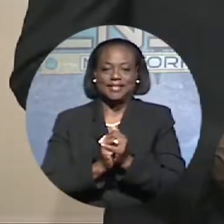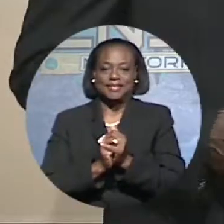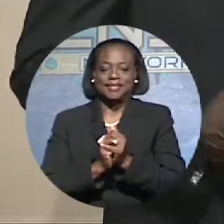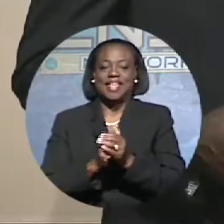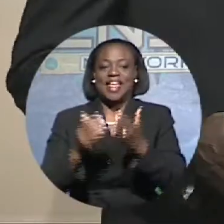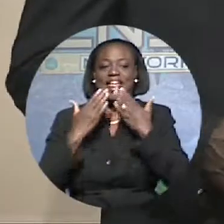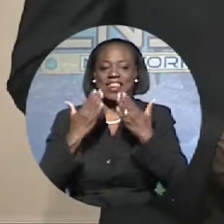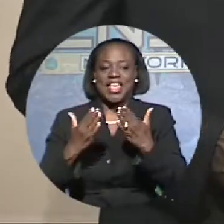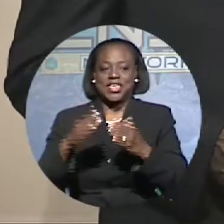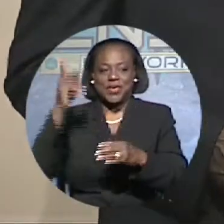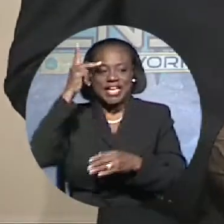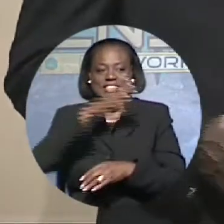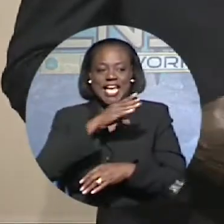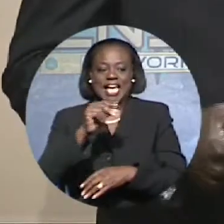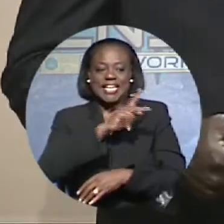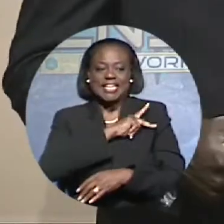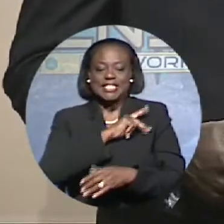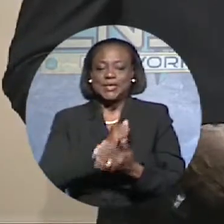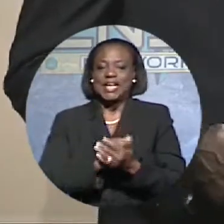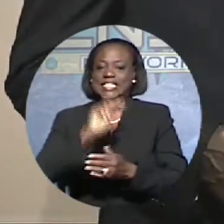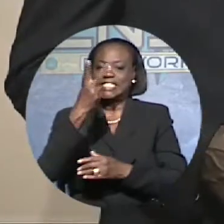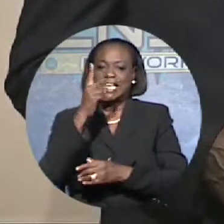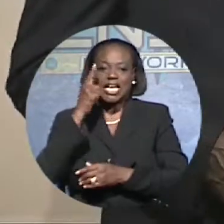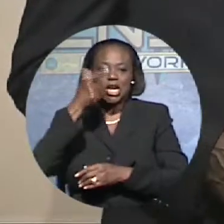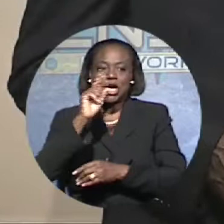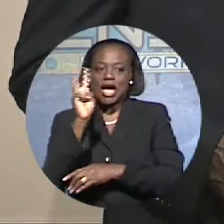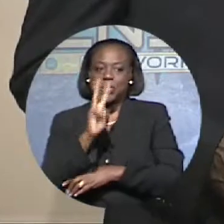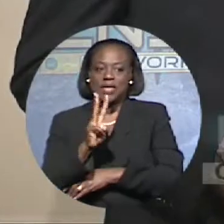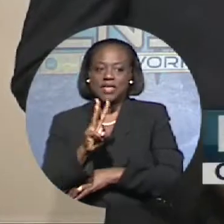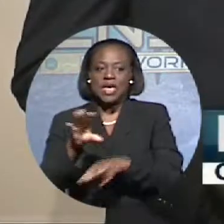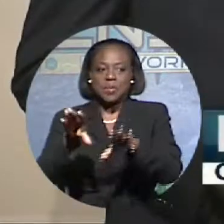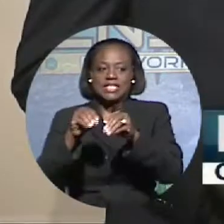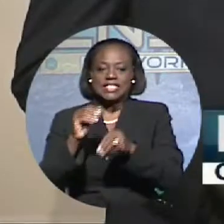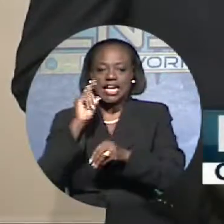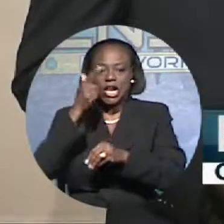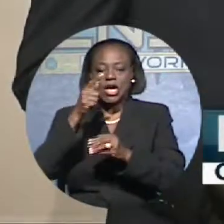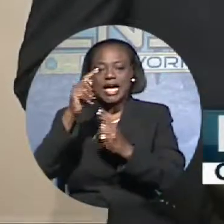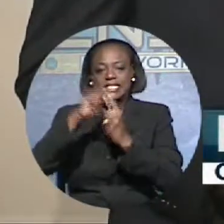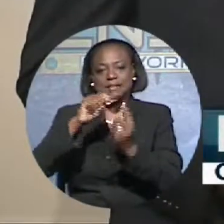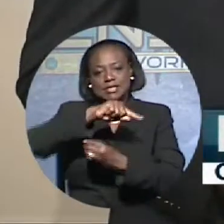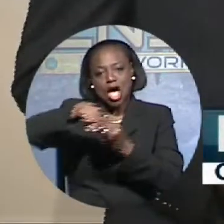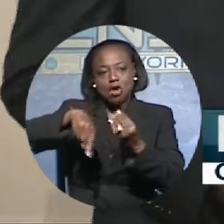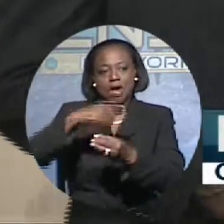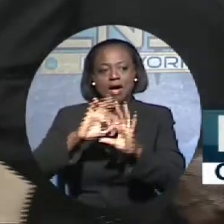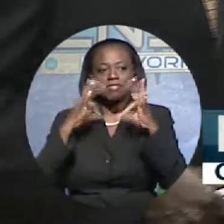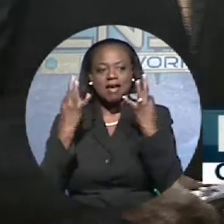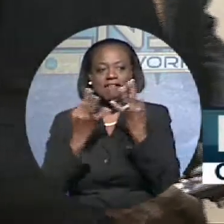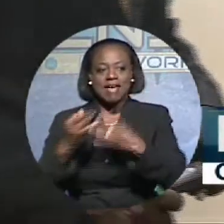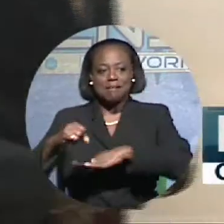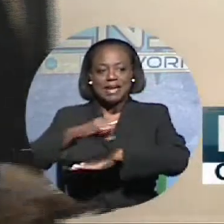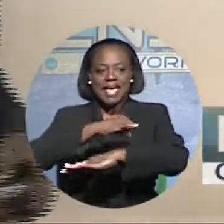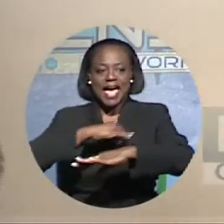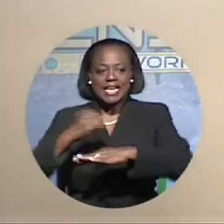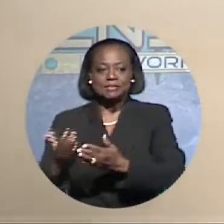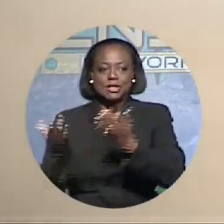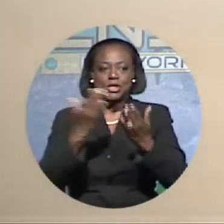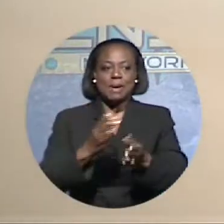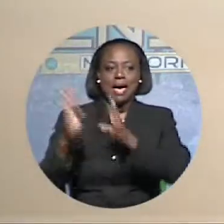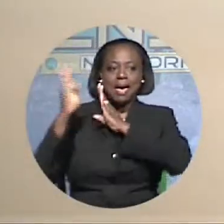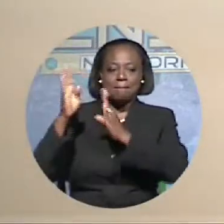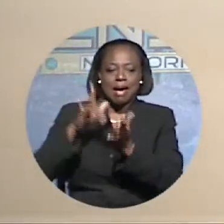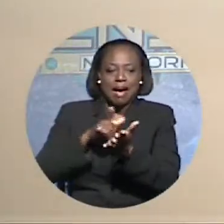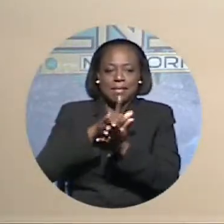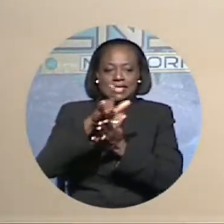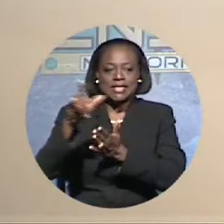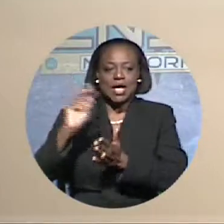Well, thank you, Keisha and Candino. In our second look at weather, we take a look at temperatures around the Family Islands, and they are brought to you by Bahamas Air. We